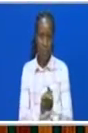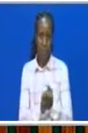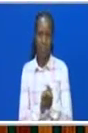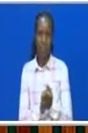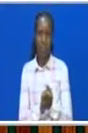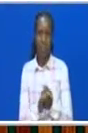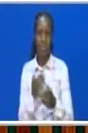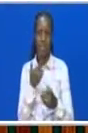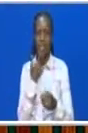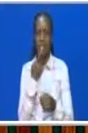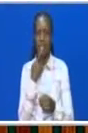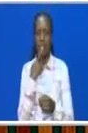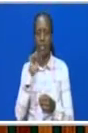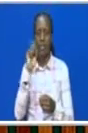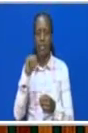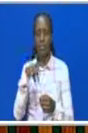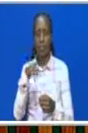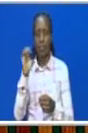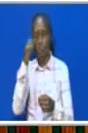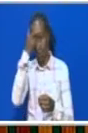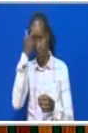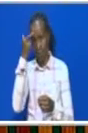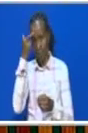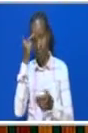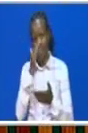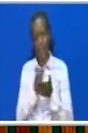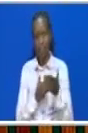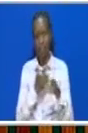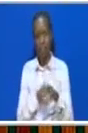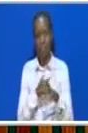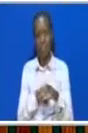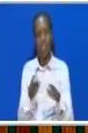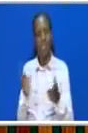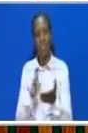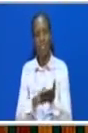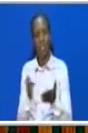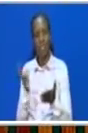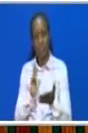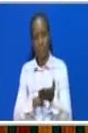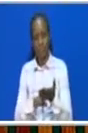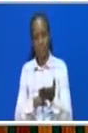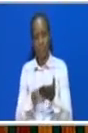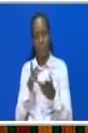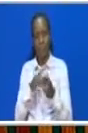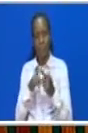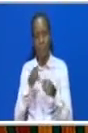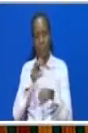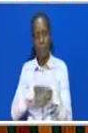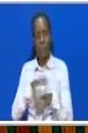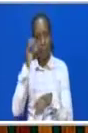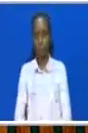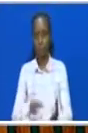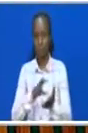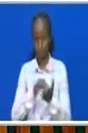I call them sample questions because sometimes they are repeated so that you get the concept